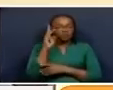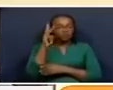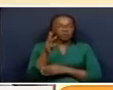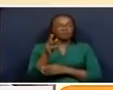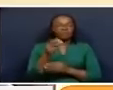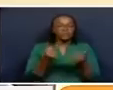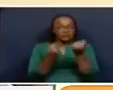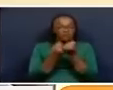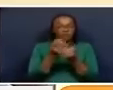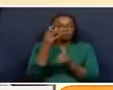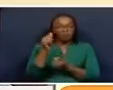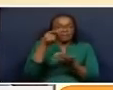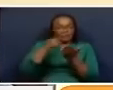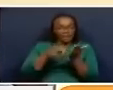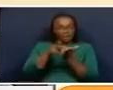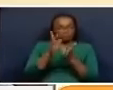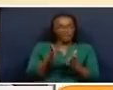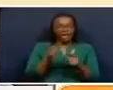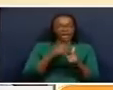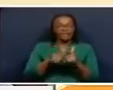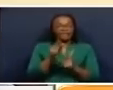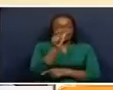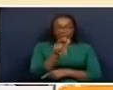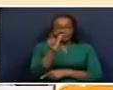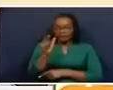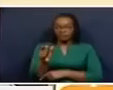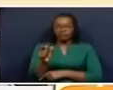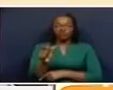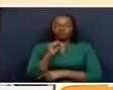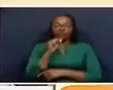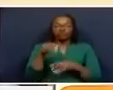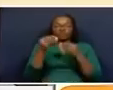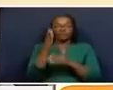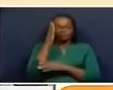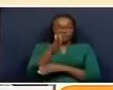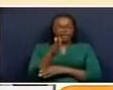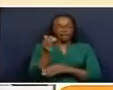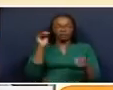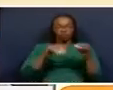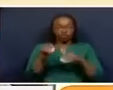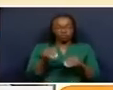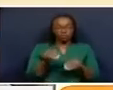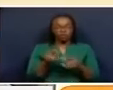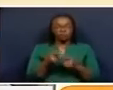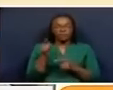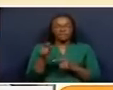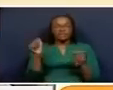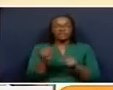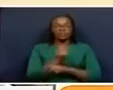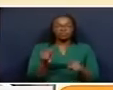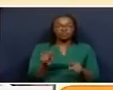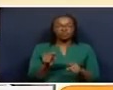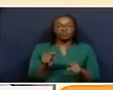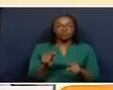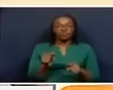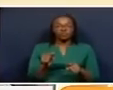the taxpayer and the individual, therefore, will not make a direct contribution. And these cannot be articulated at a public